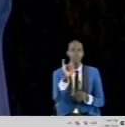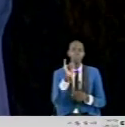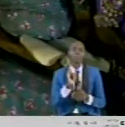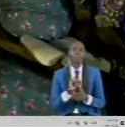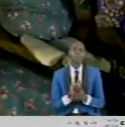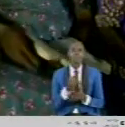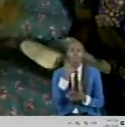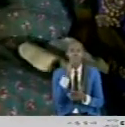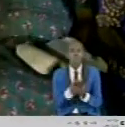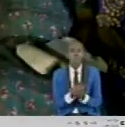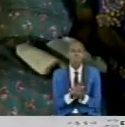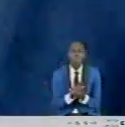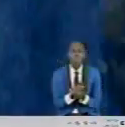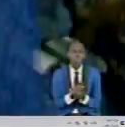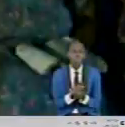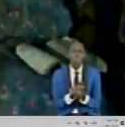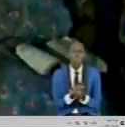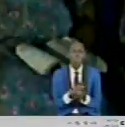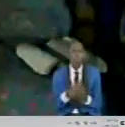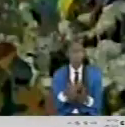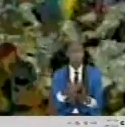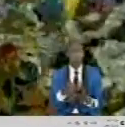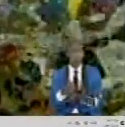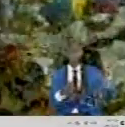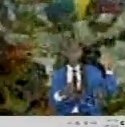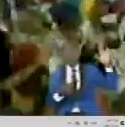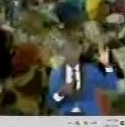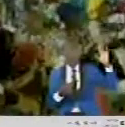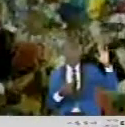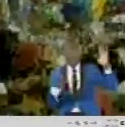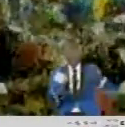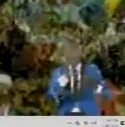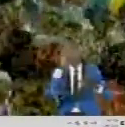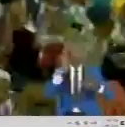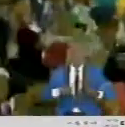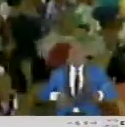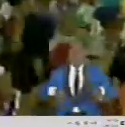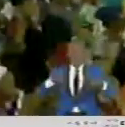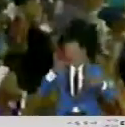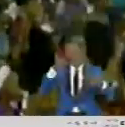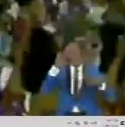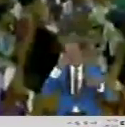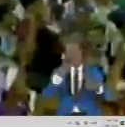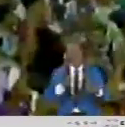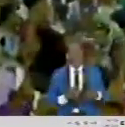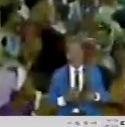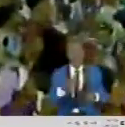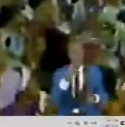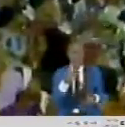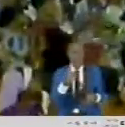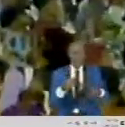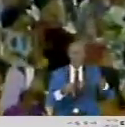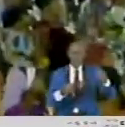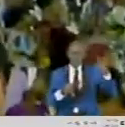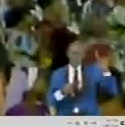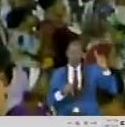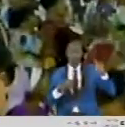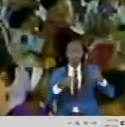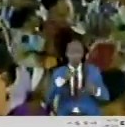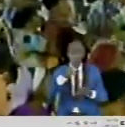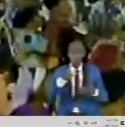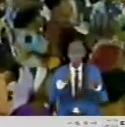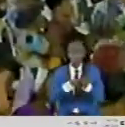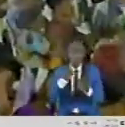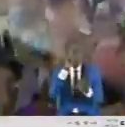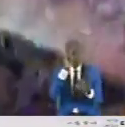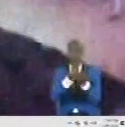that I said who is going to live forever you also believe on the Lord Jesus